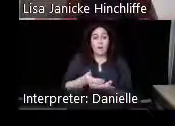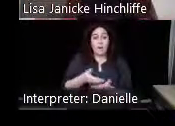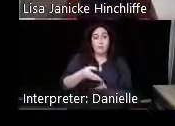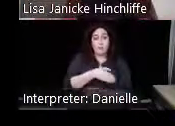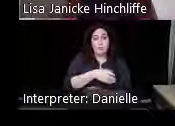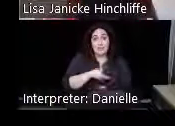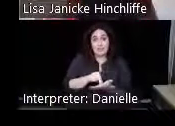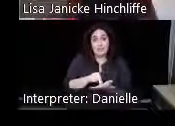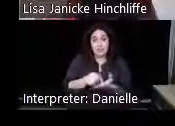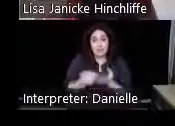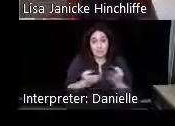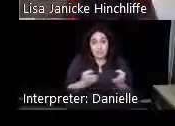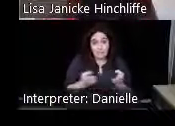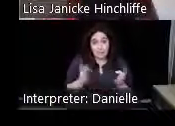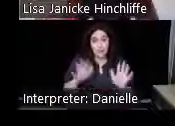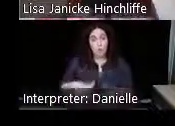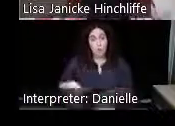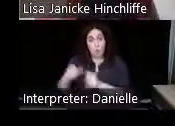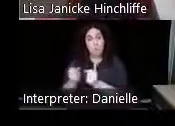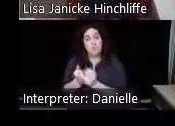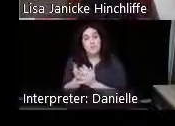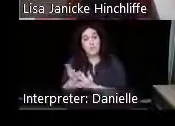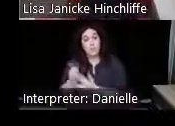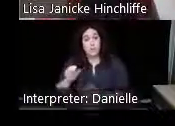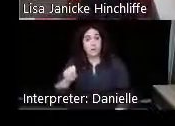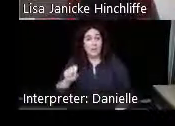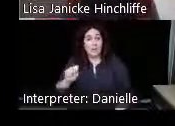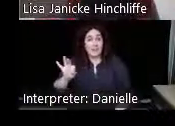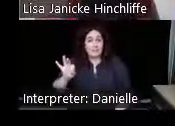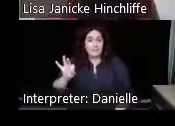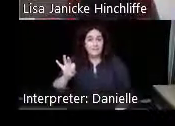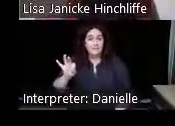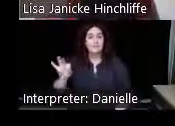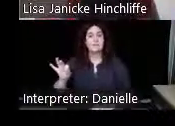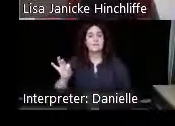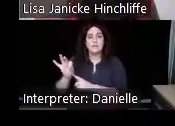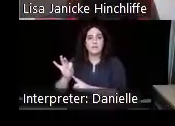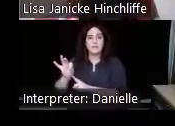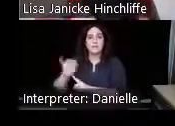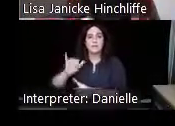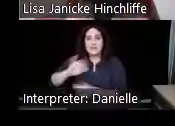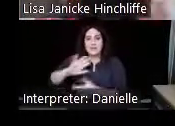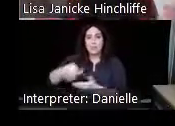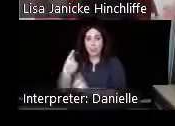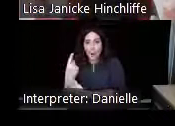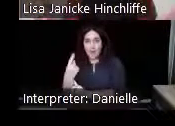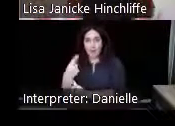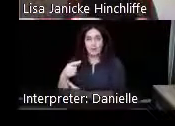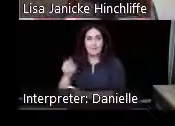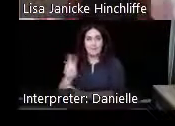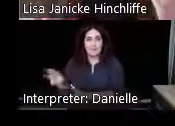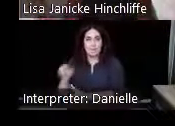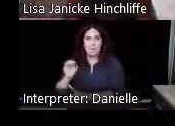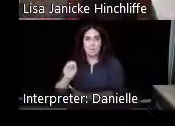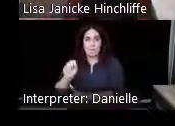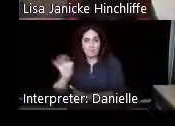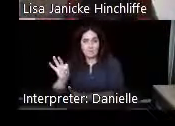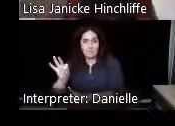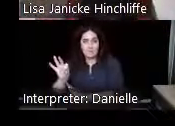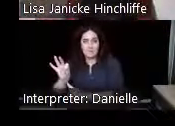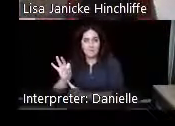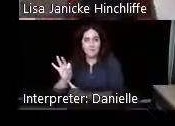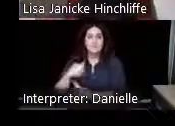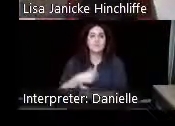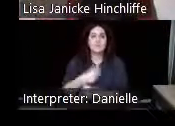preprint server platform, they will all have the same platform issues. And so we wanted to sample